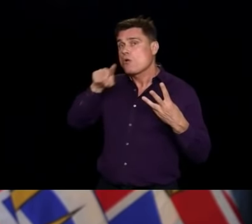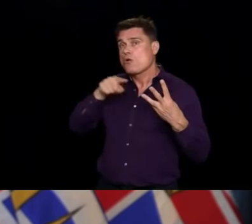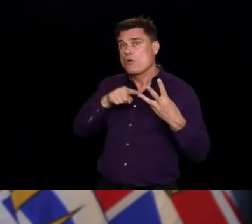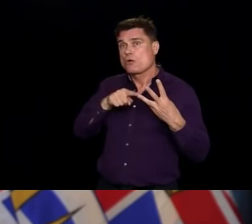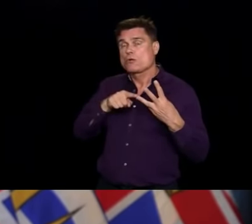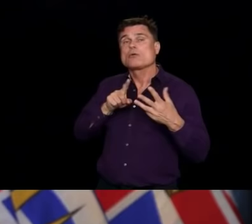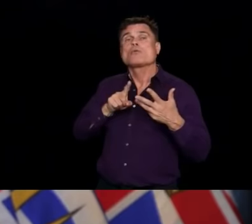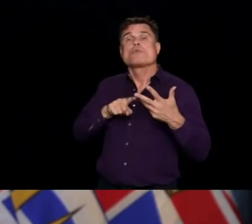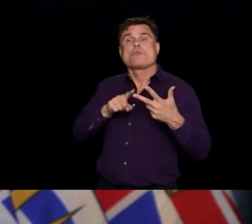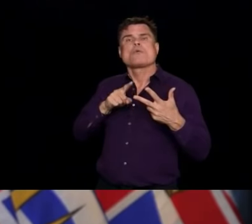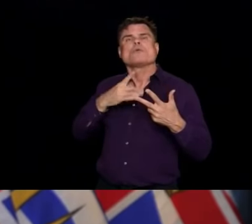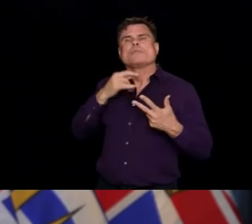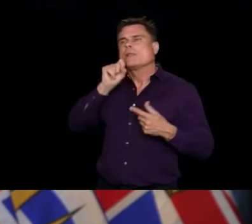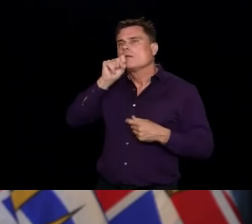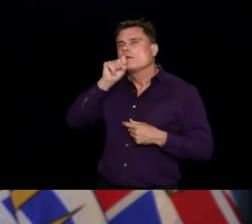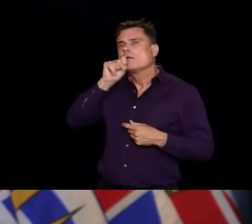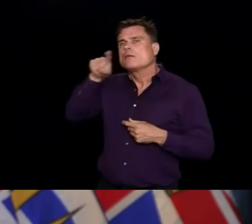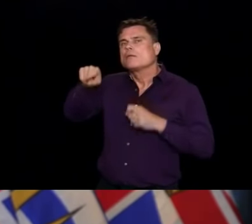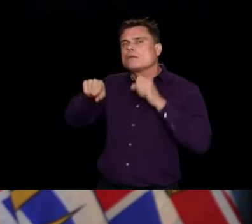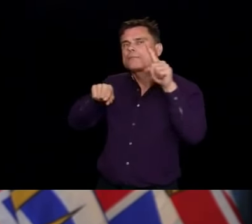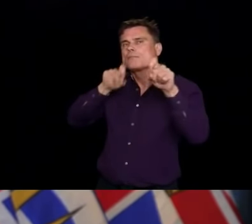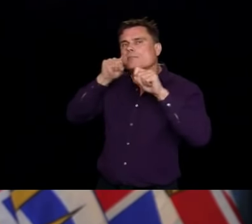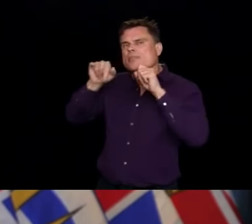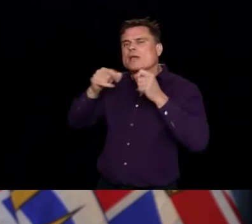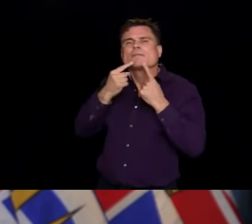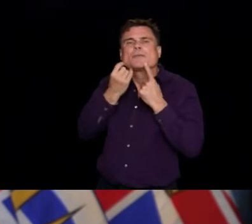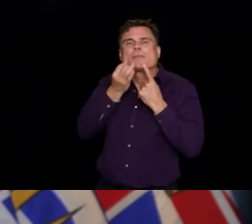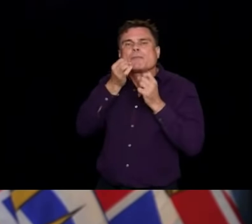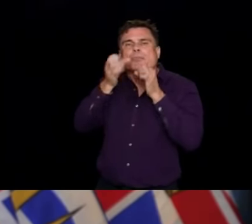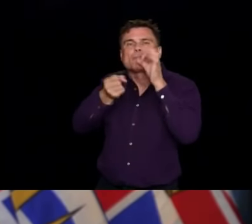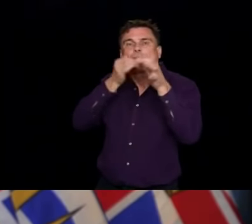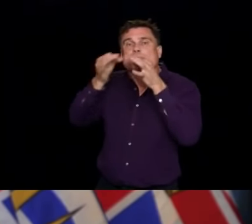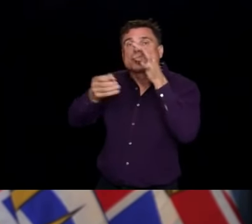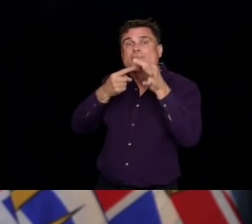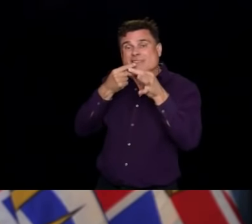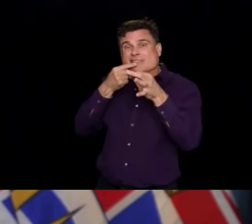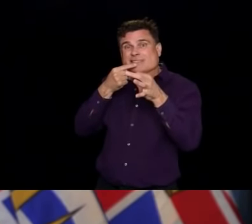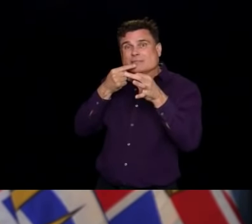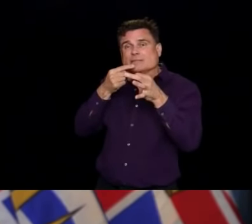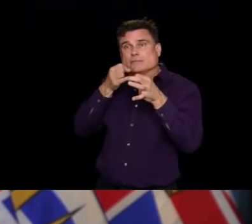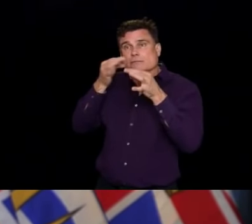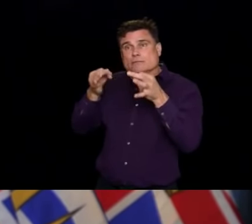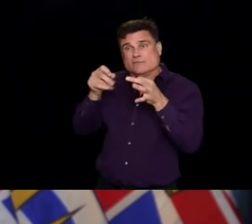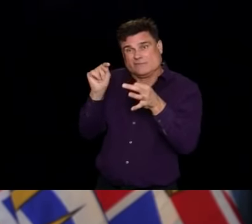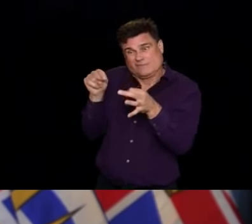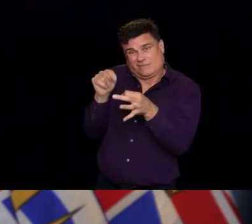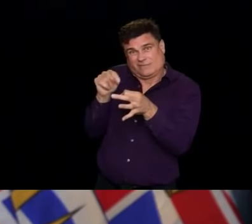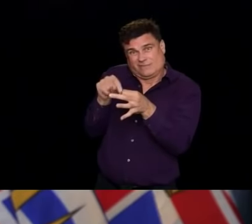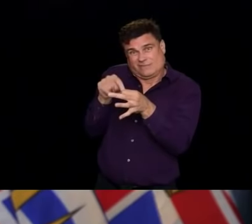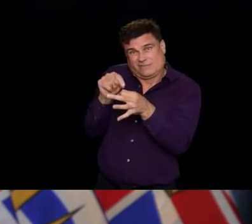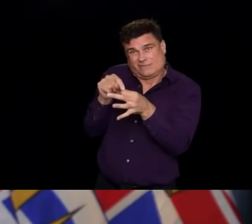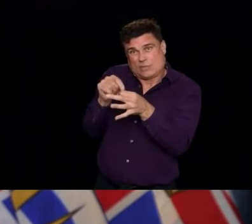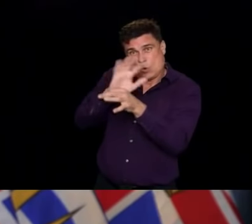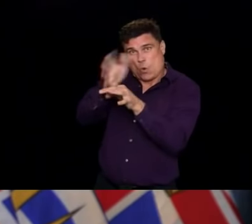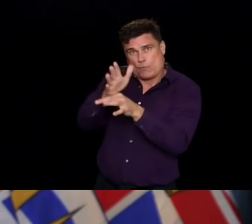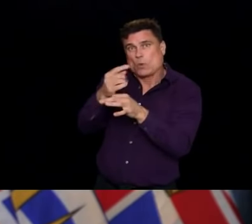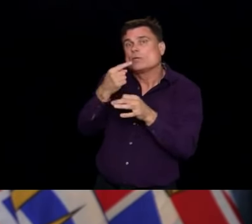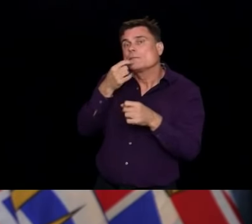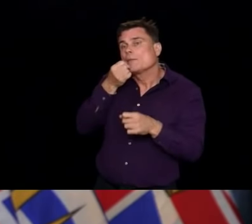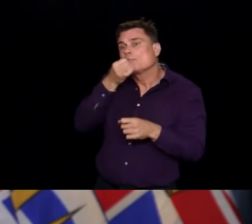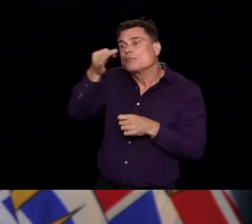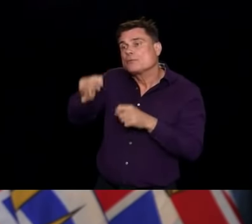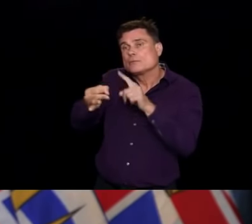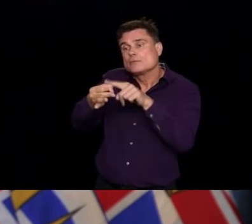about something in the healthcare world as being airborne transmitted, what we're talking about